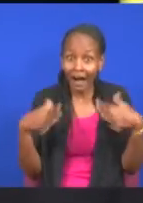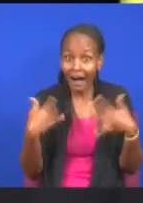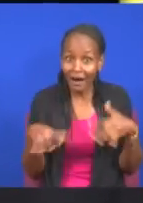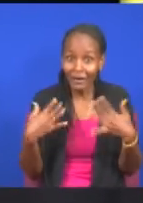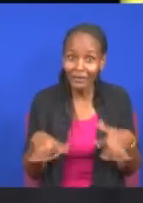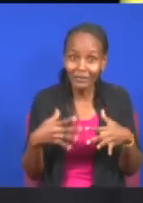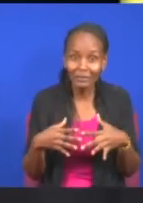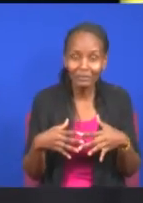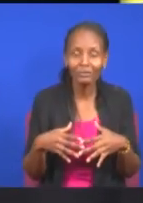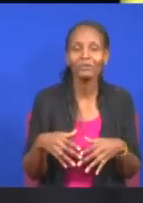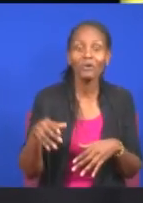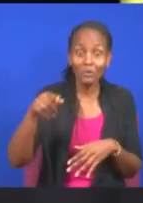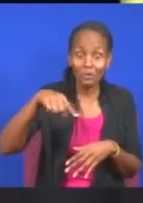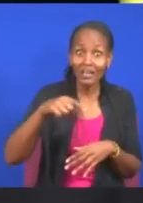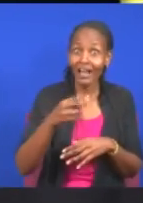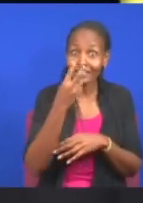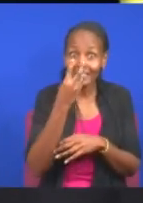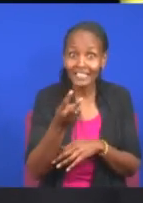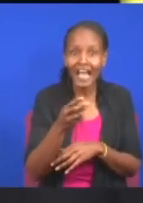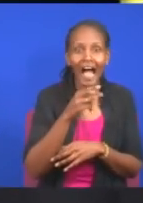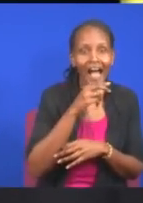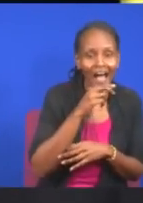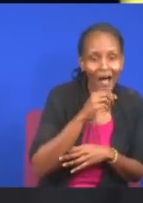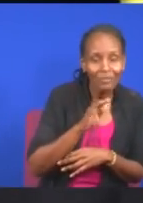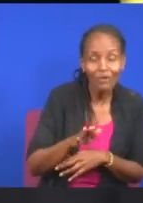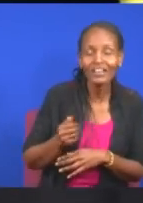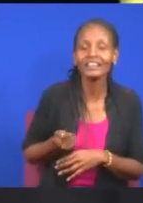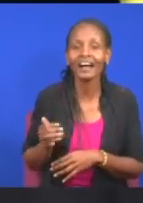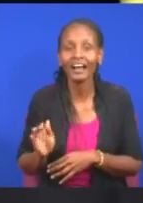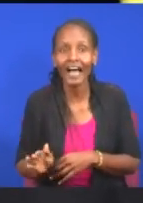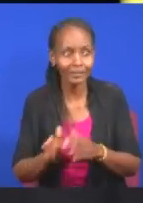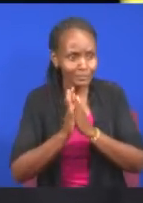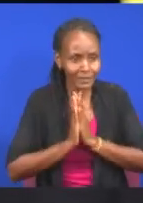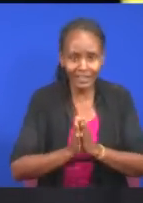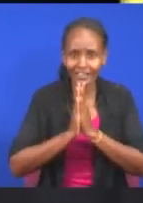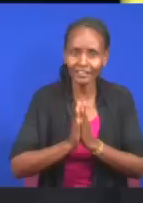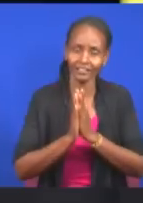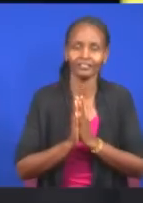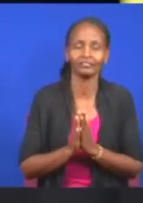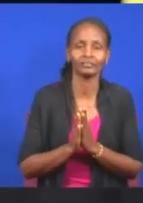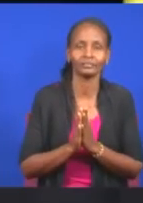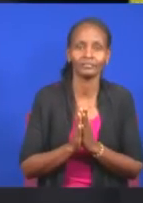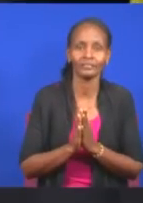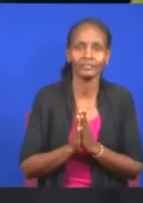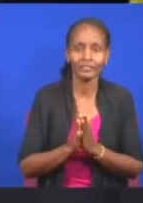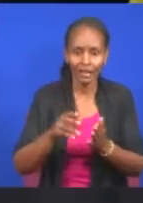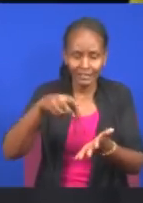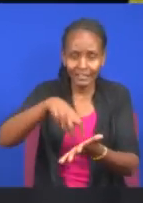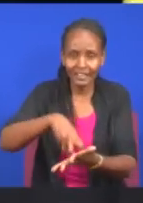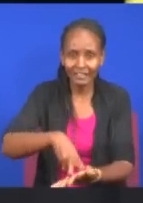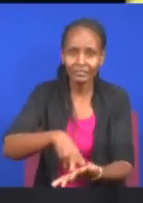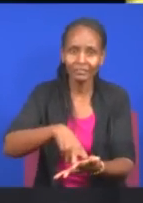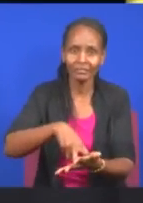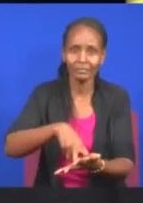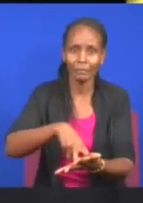Wow! We can see a boy and a girl praying! They're on their knees! Yeah!